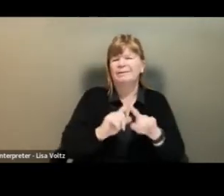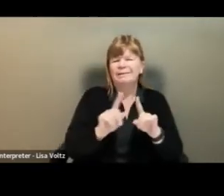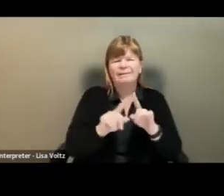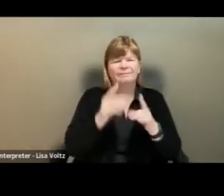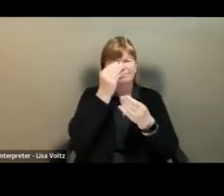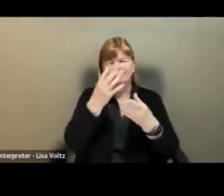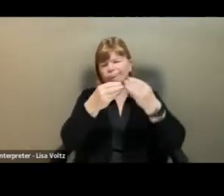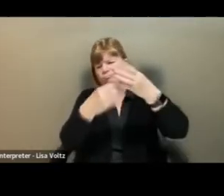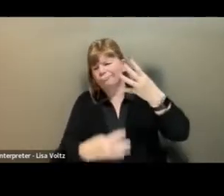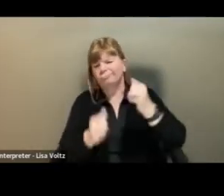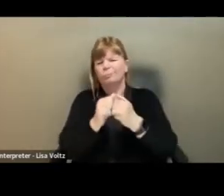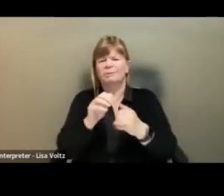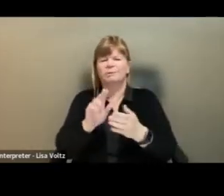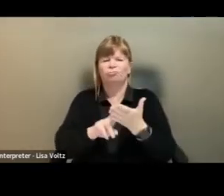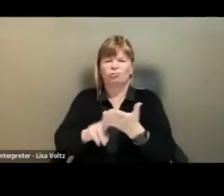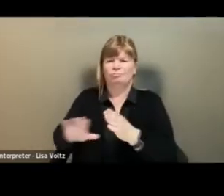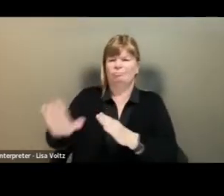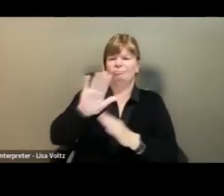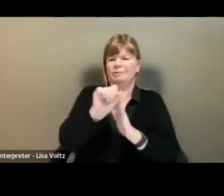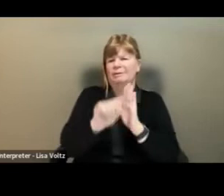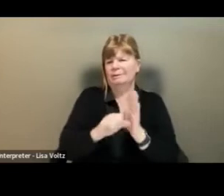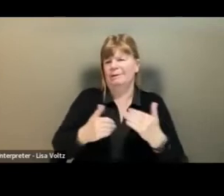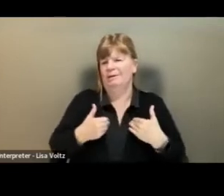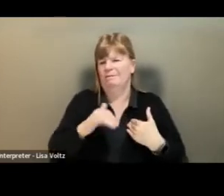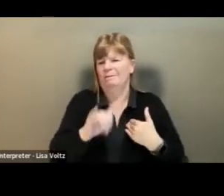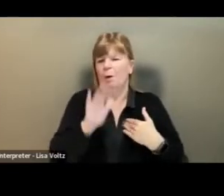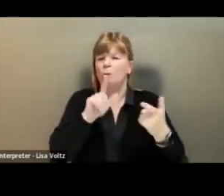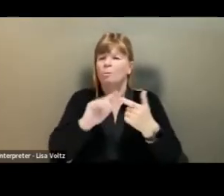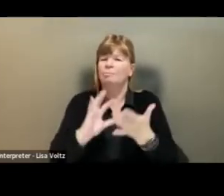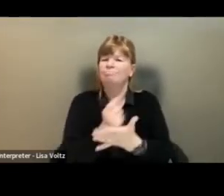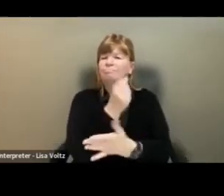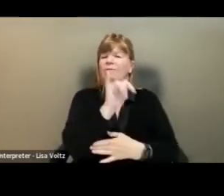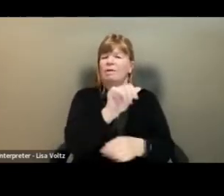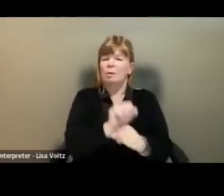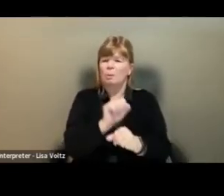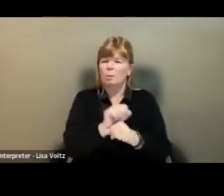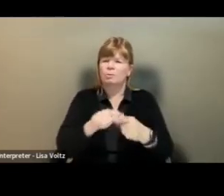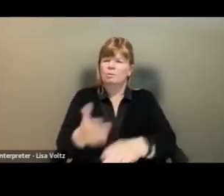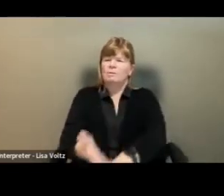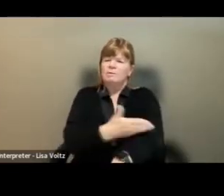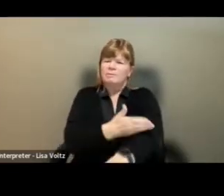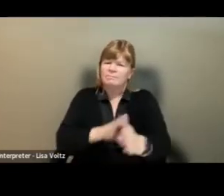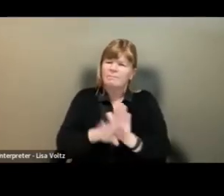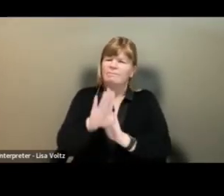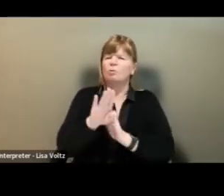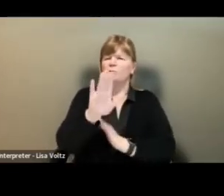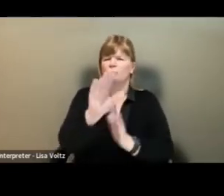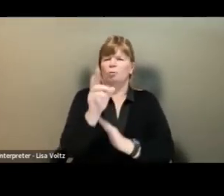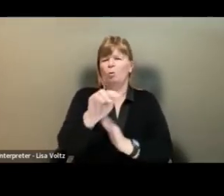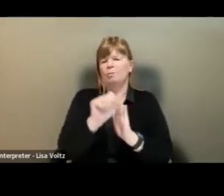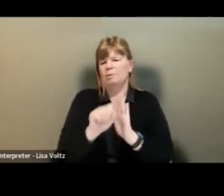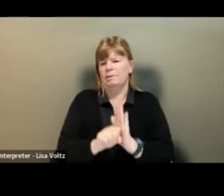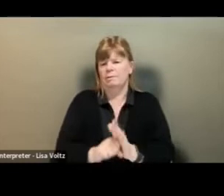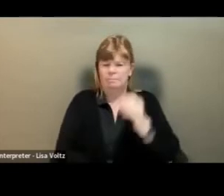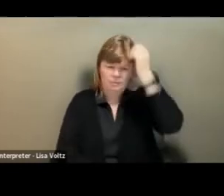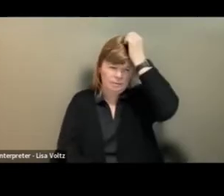about registries in the states that have them. We hope that you'll take advantage of this work to develop or improve the use of registries in your own state.